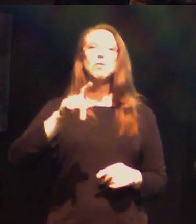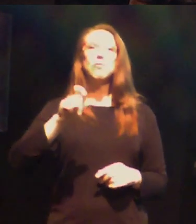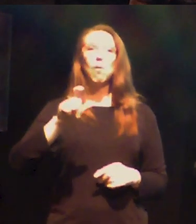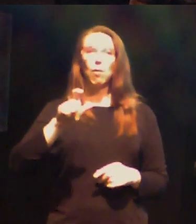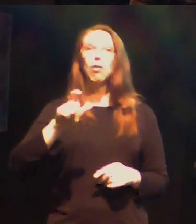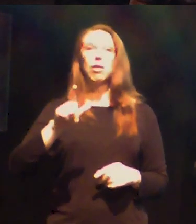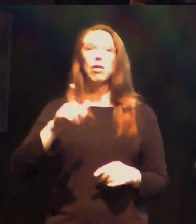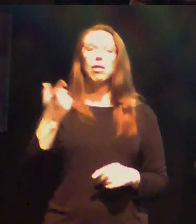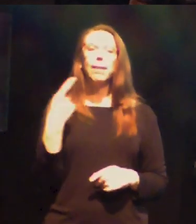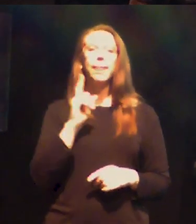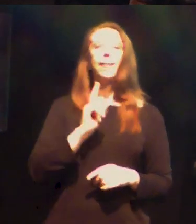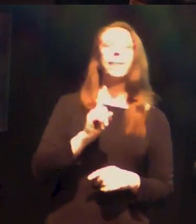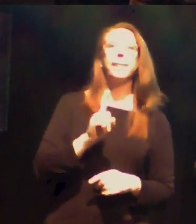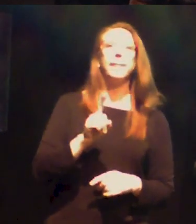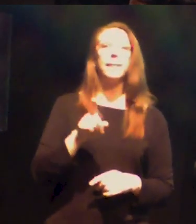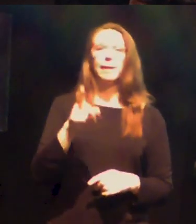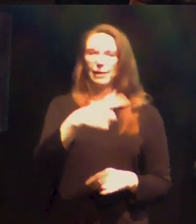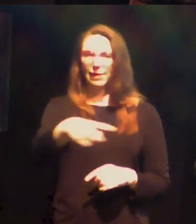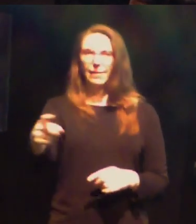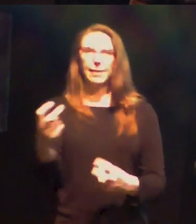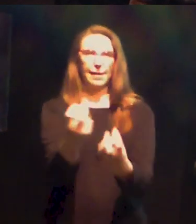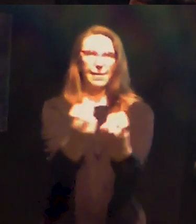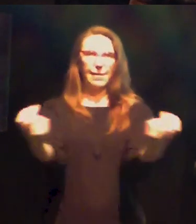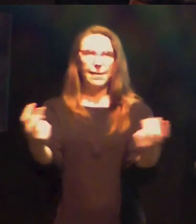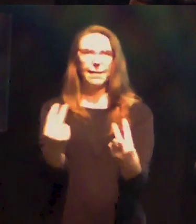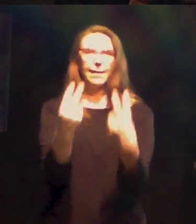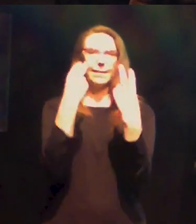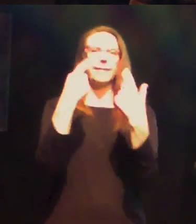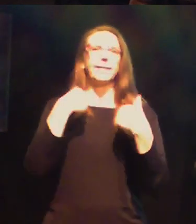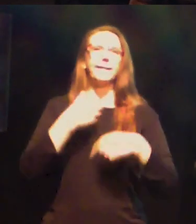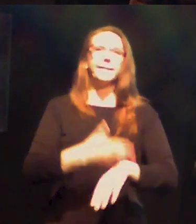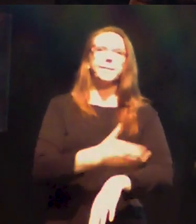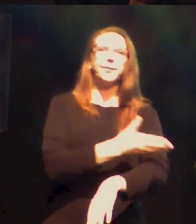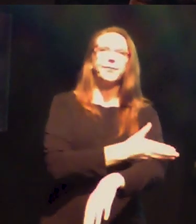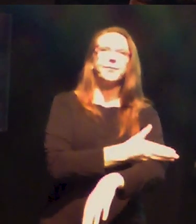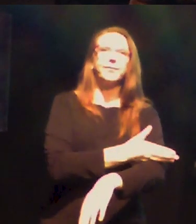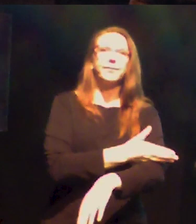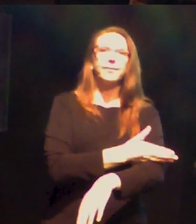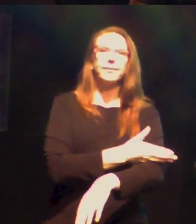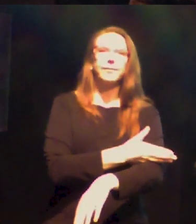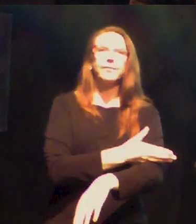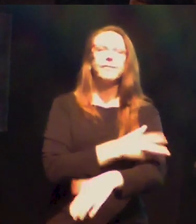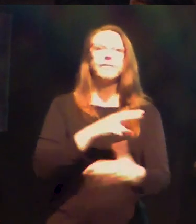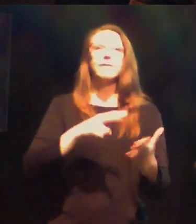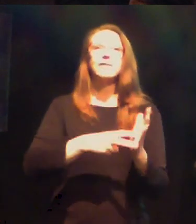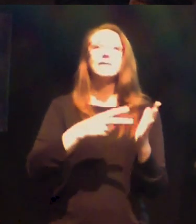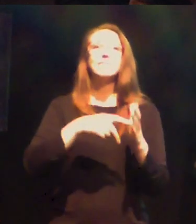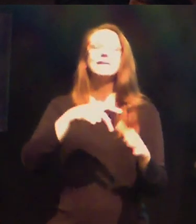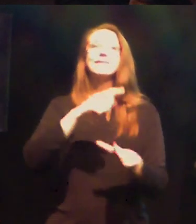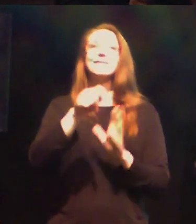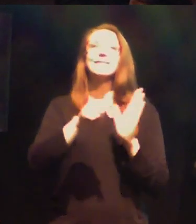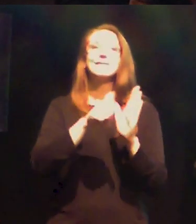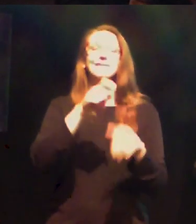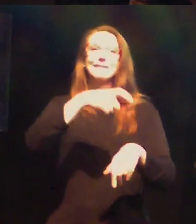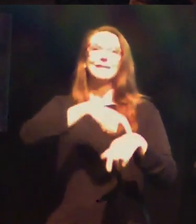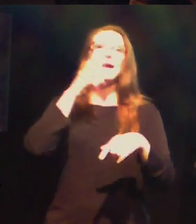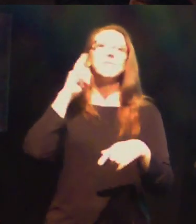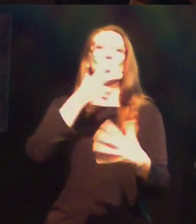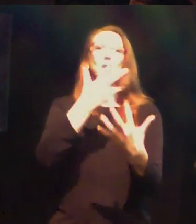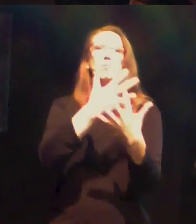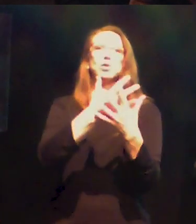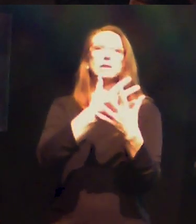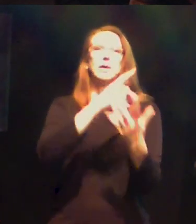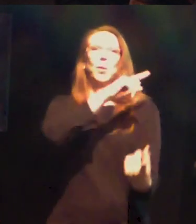board, they can recognize all of those accomplishments, and that will count to reduce the time in prison, and you get to leave a